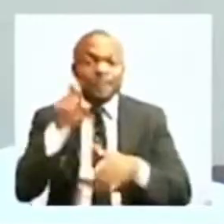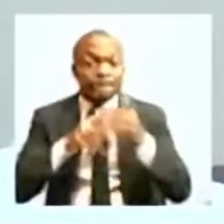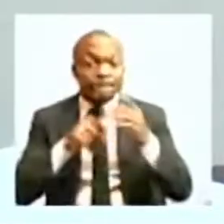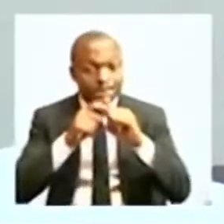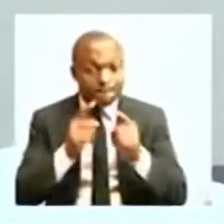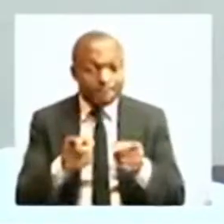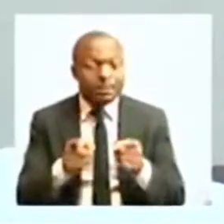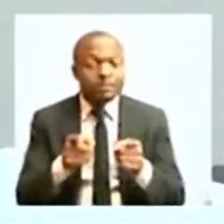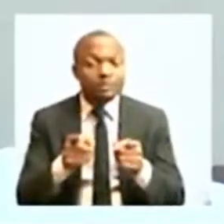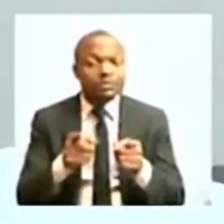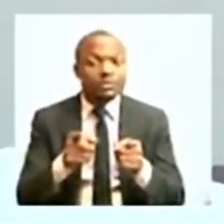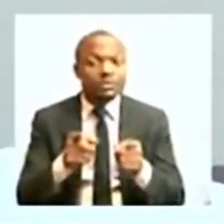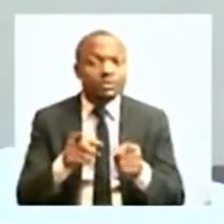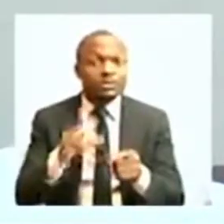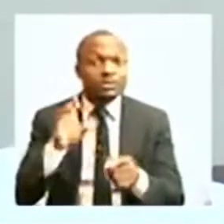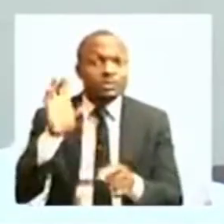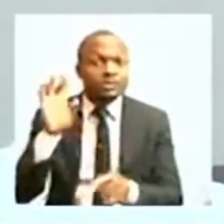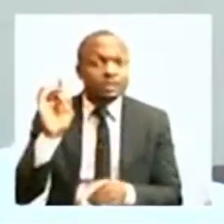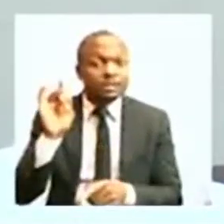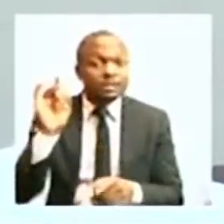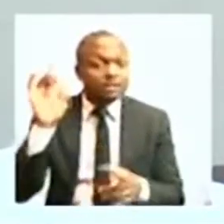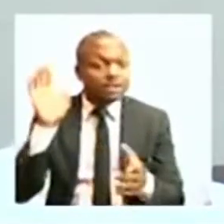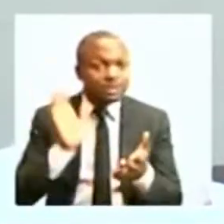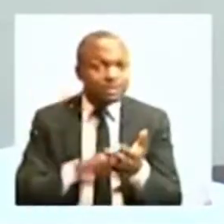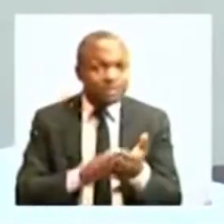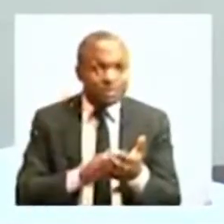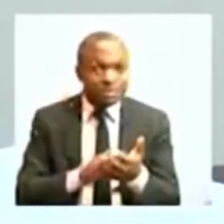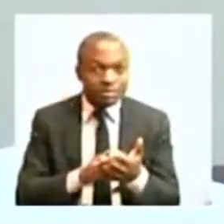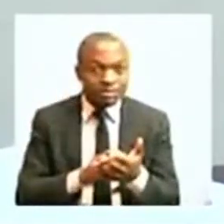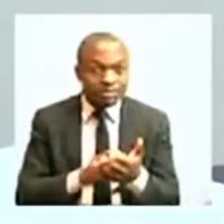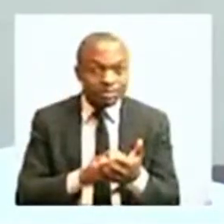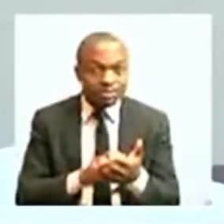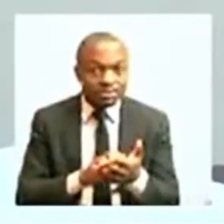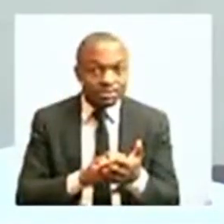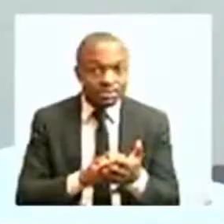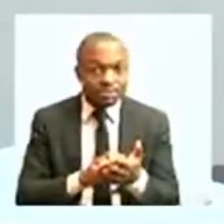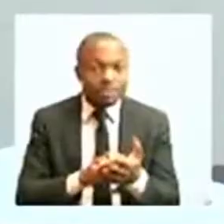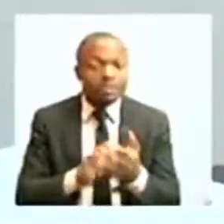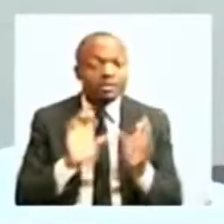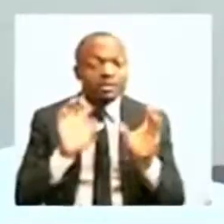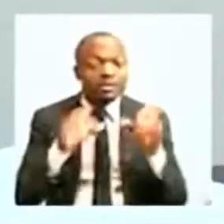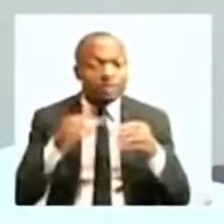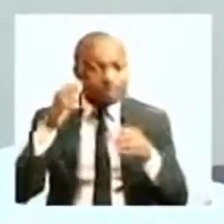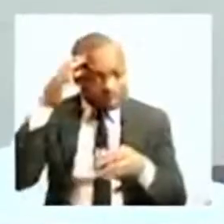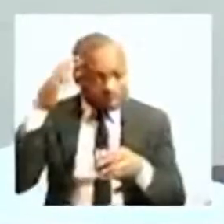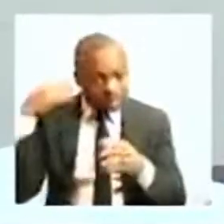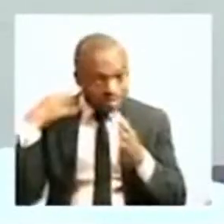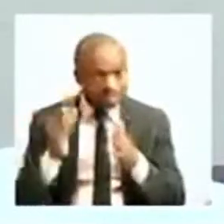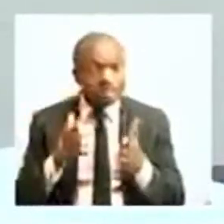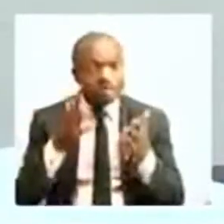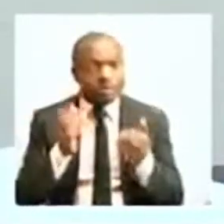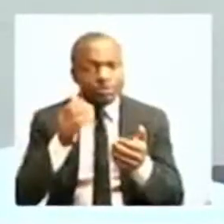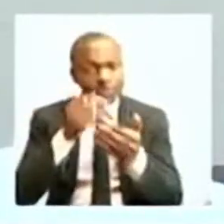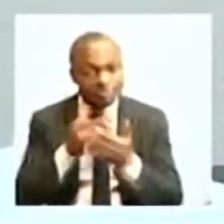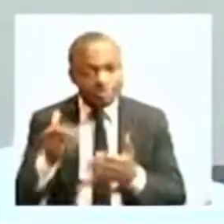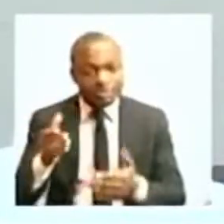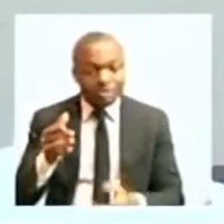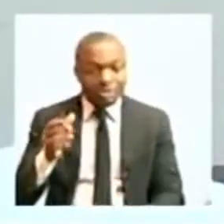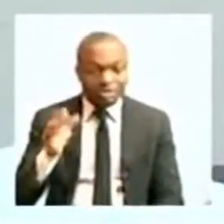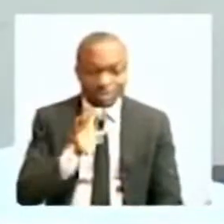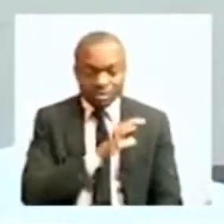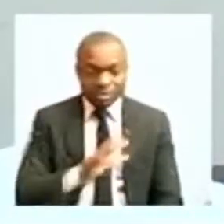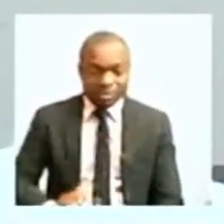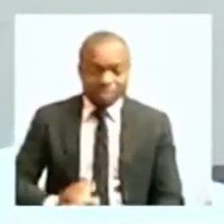is 18,000 liters. The council officers insist that we want to buy from a company abroad, which